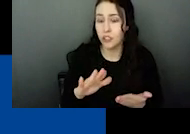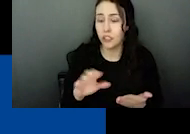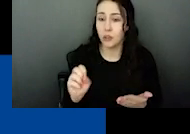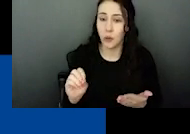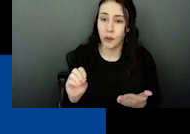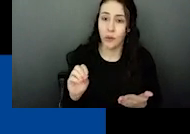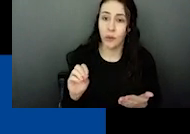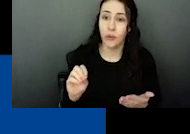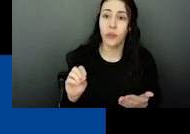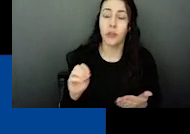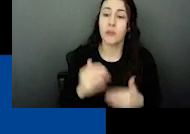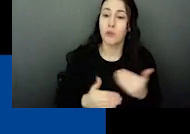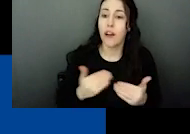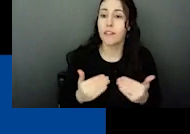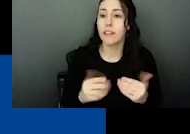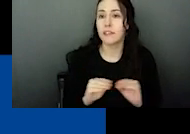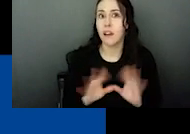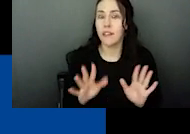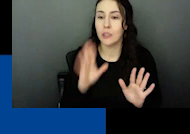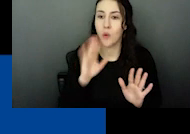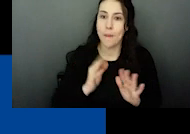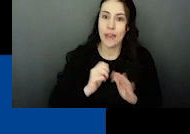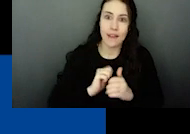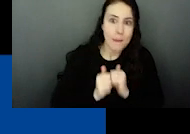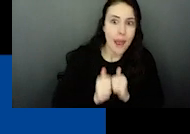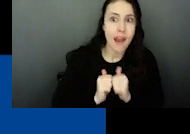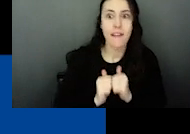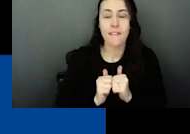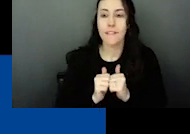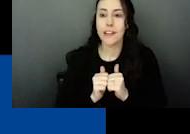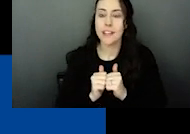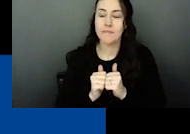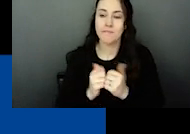is obviously going to be very competitive,